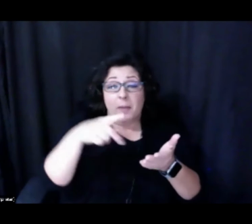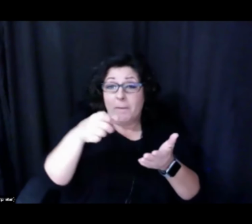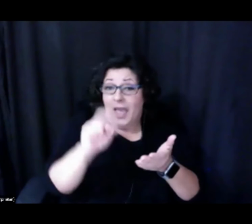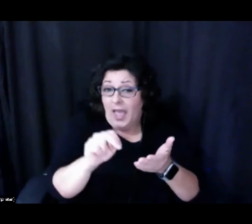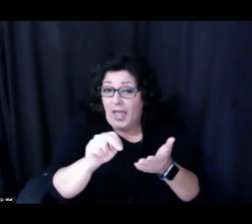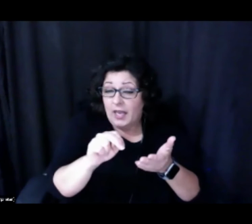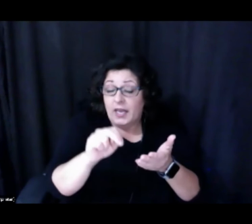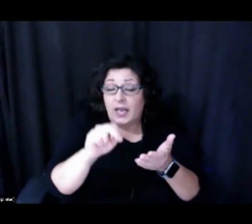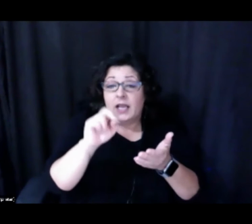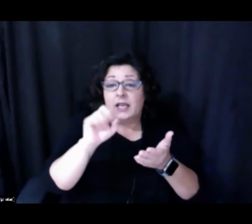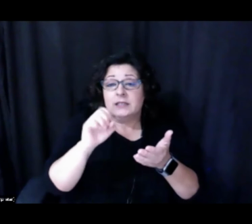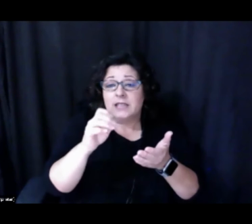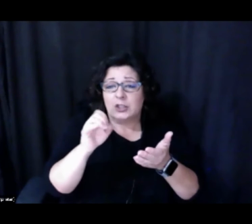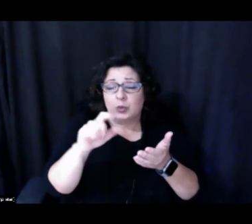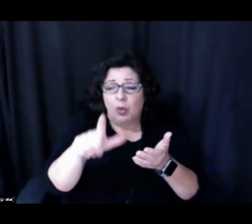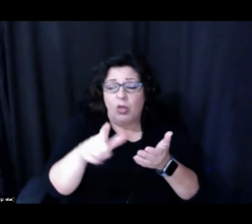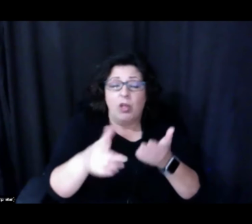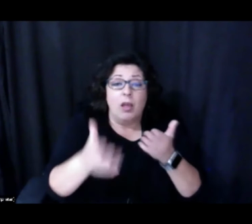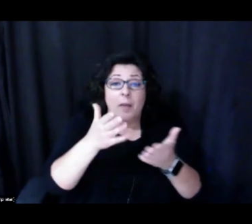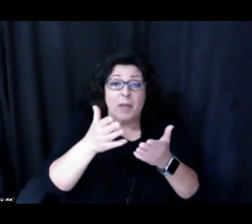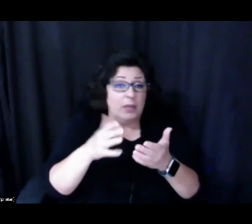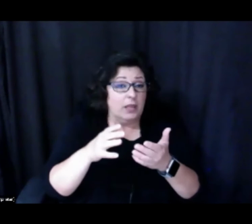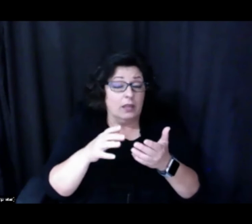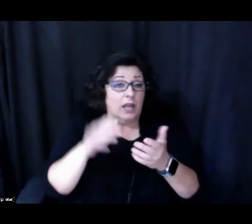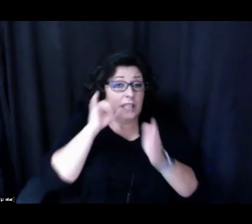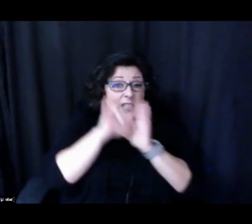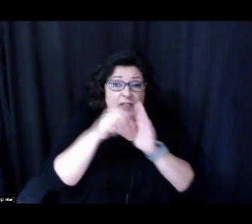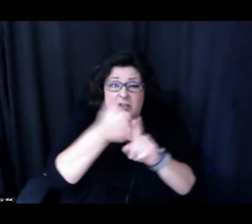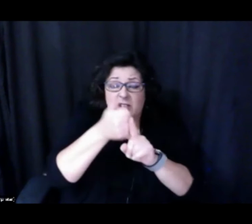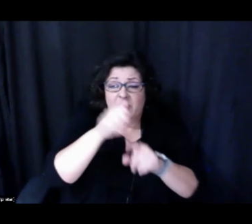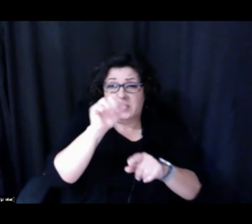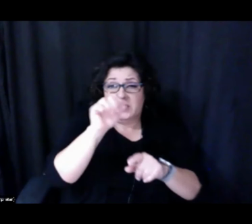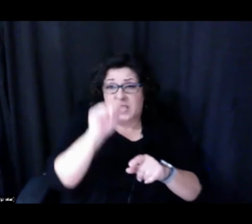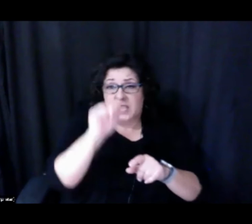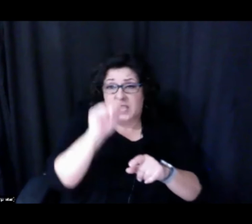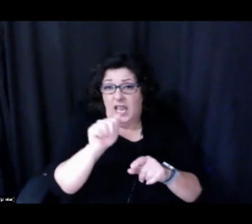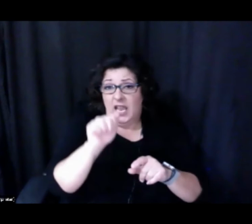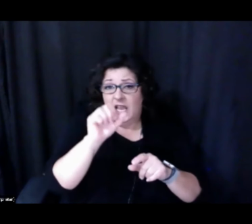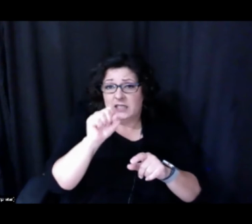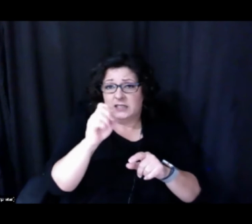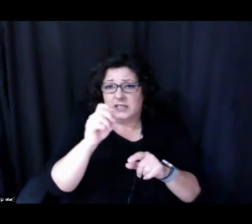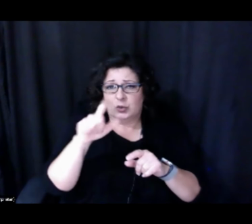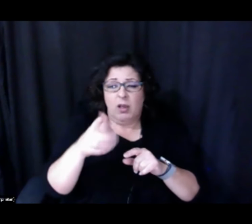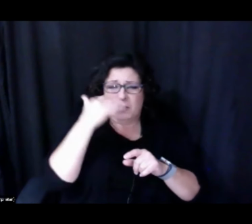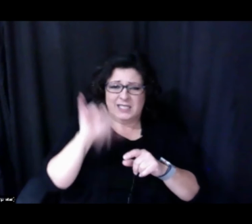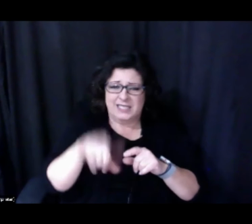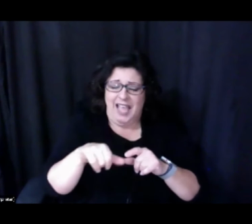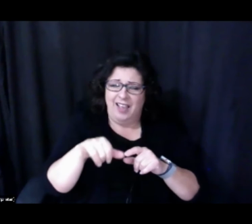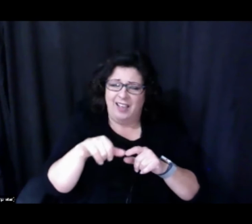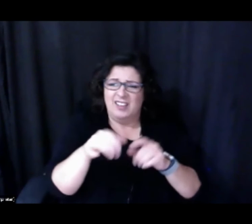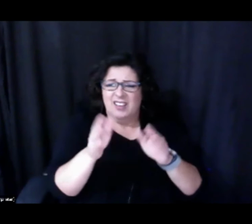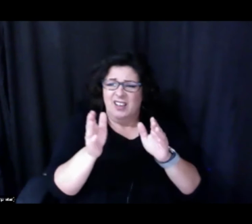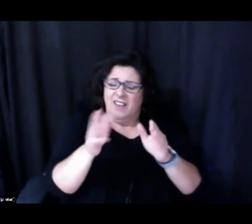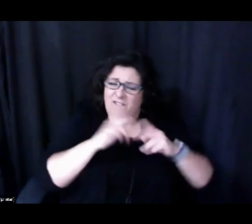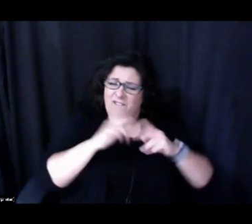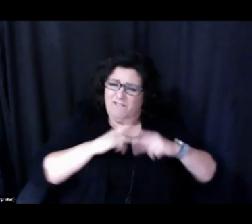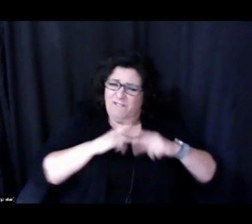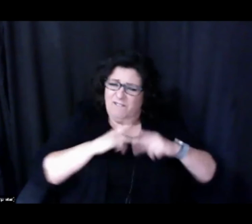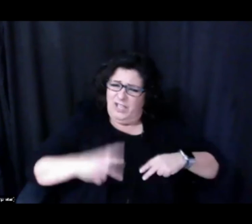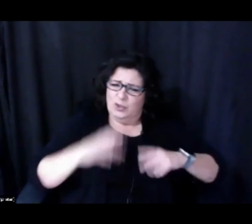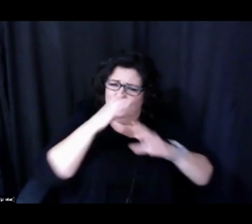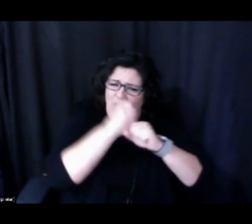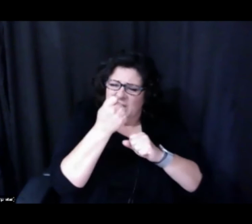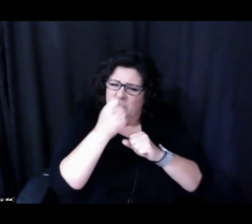pansexual. She also might identify as asexual because her physical attraction or that sexual attraction piece is a little bit lower, right,